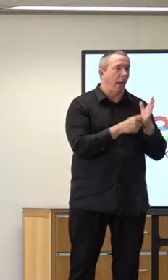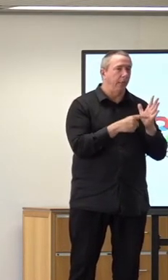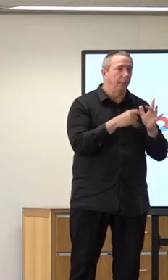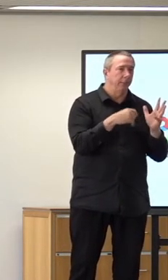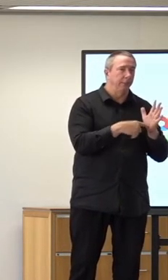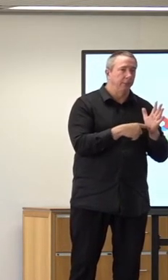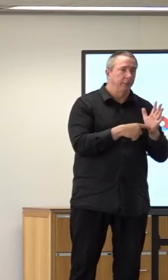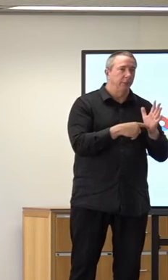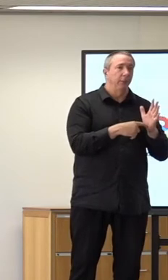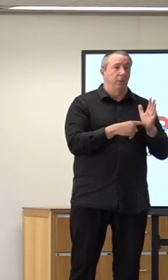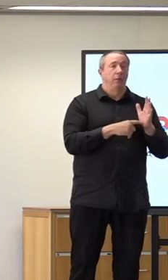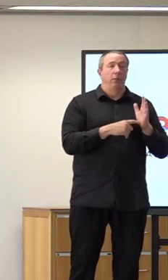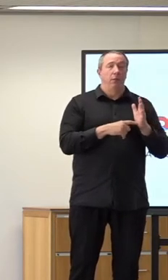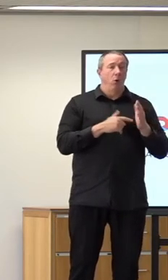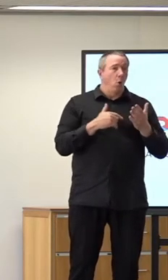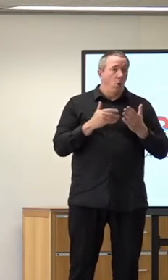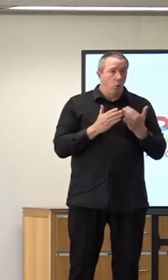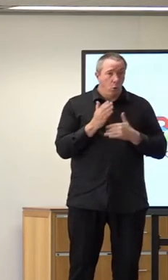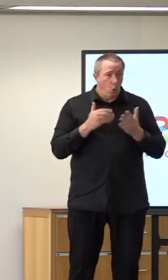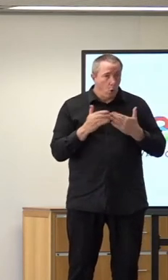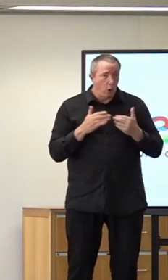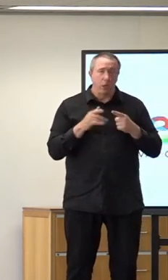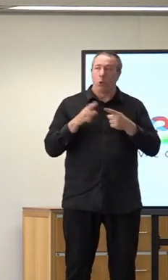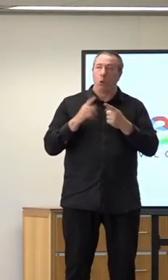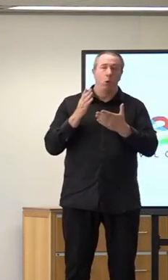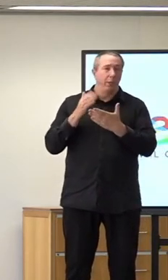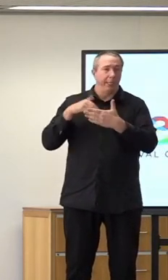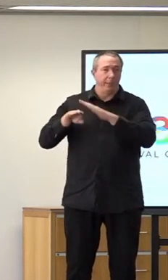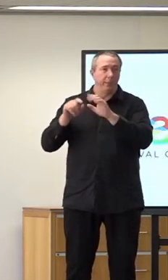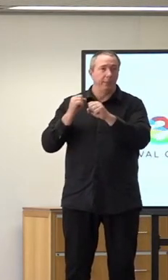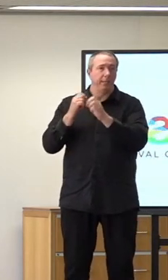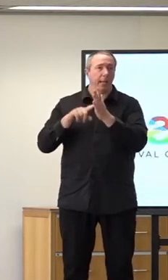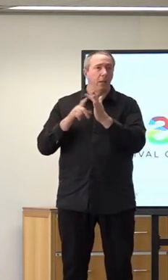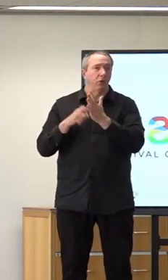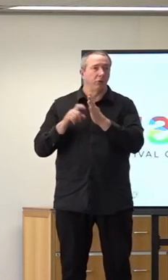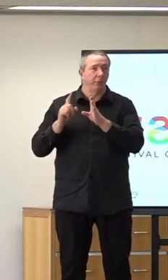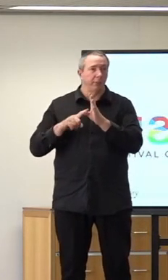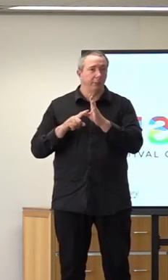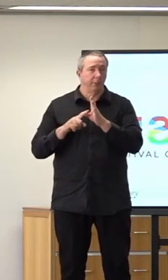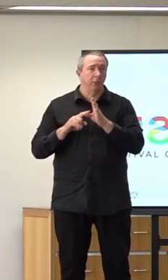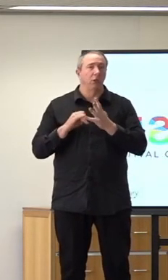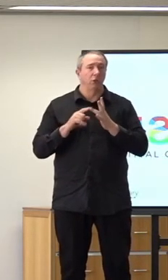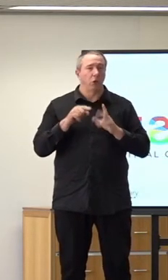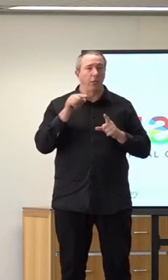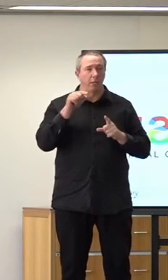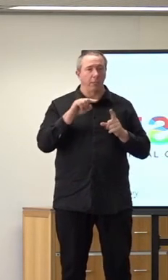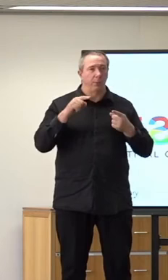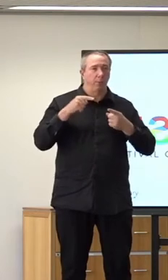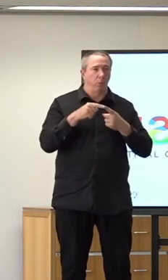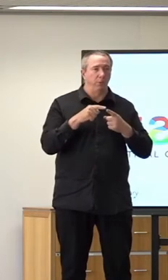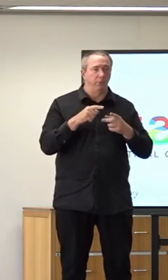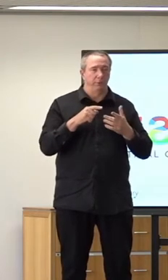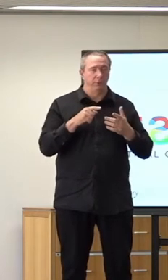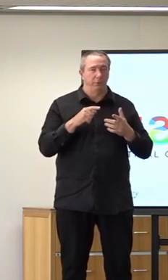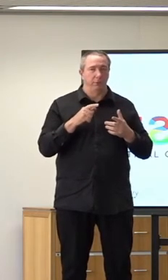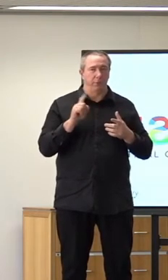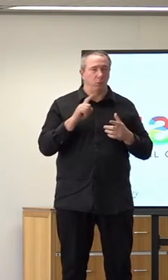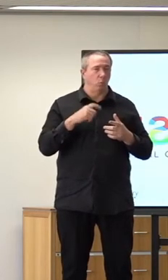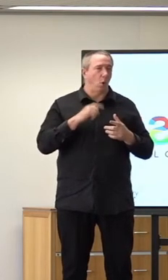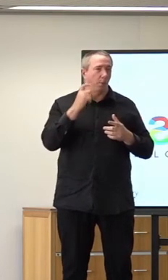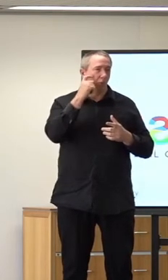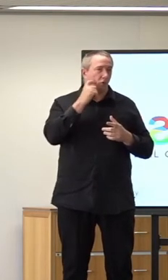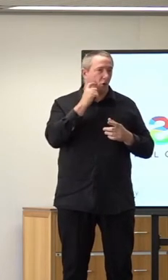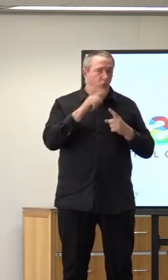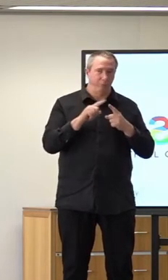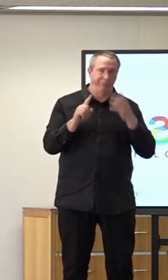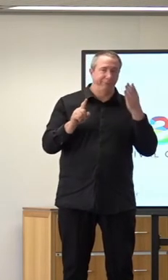scenes in organisation, and inside the gallery, and through different channels that we work on as well. So that's the thrust and the direction that I've